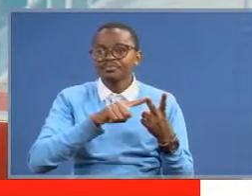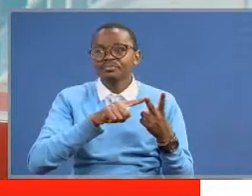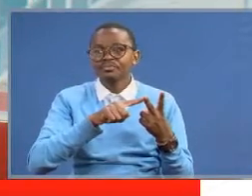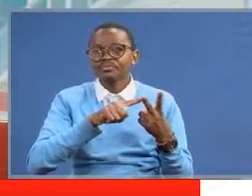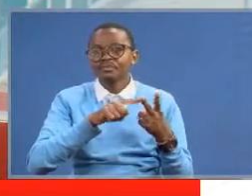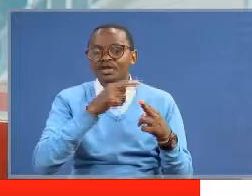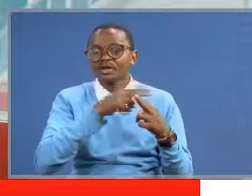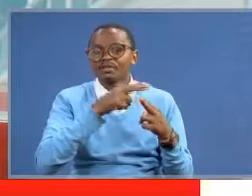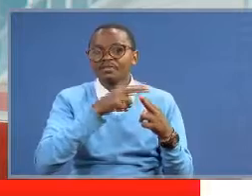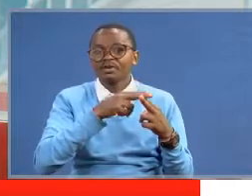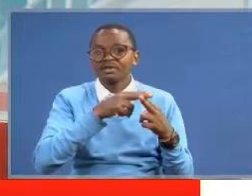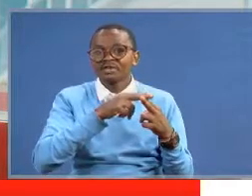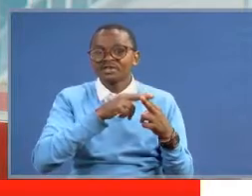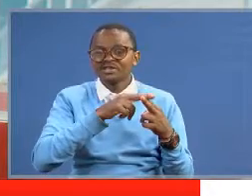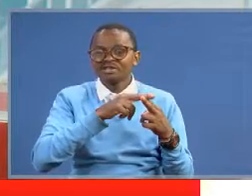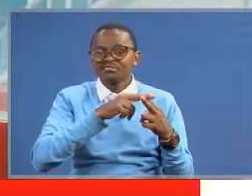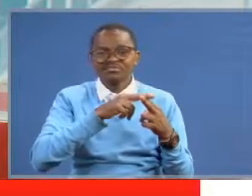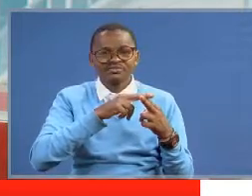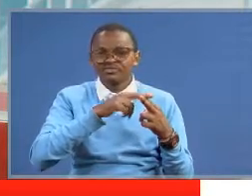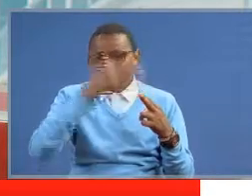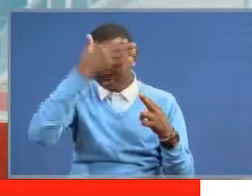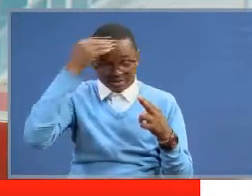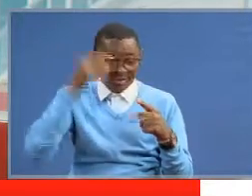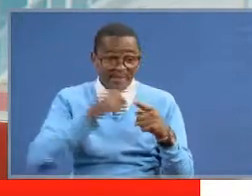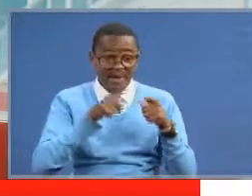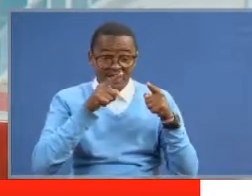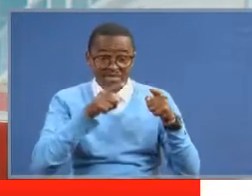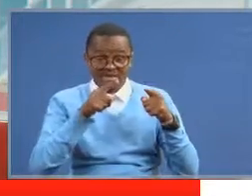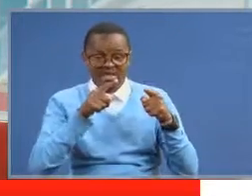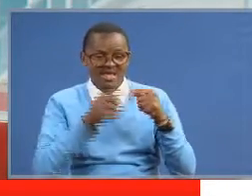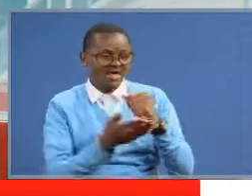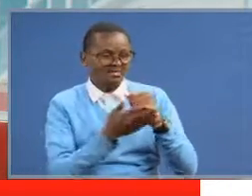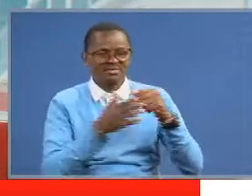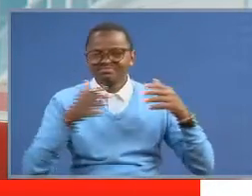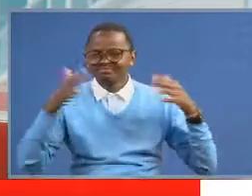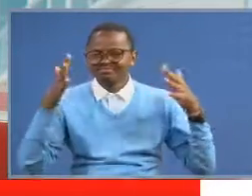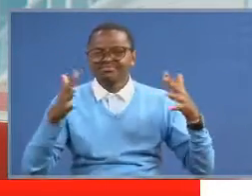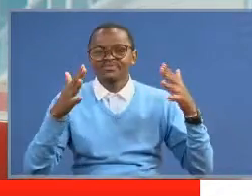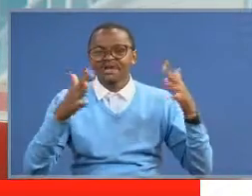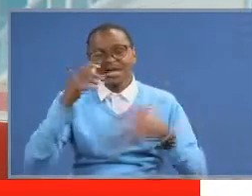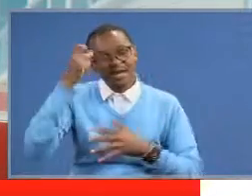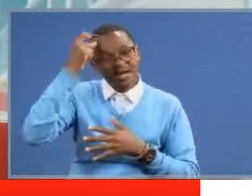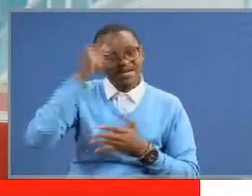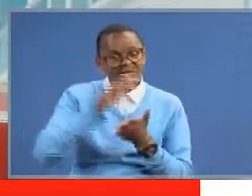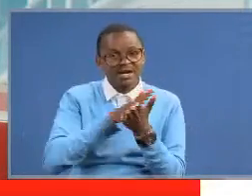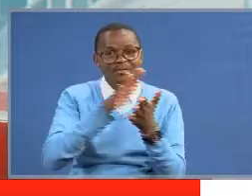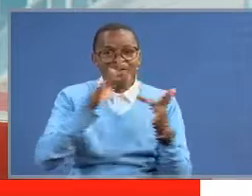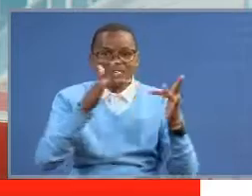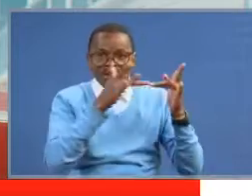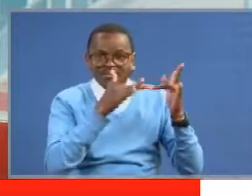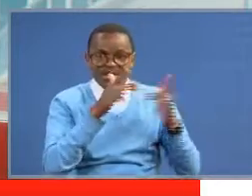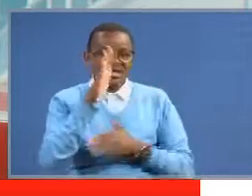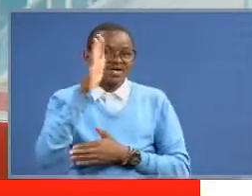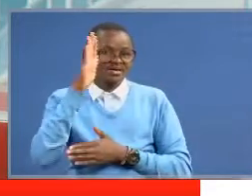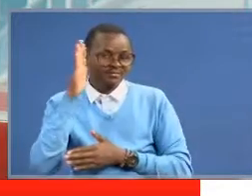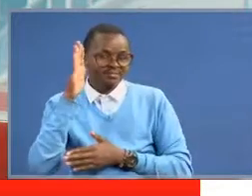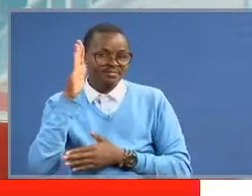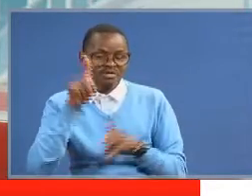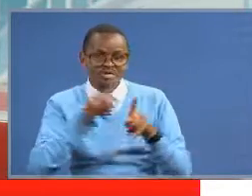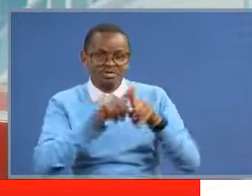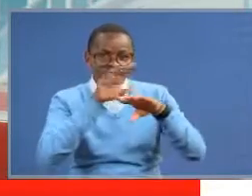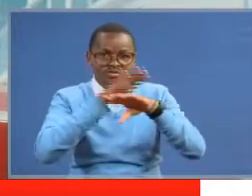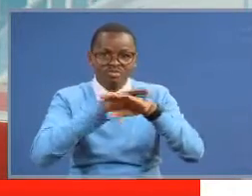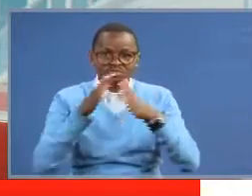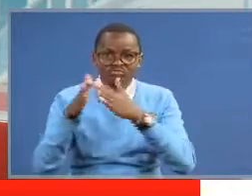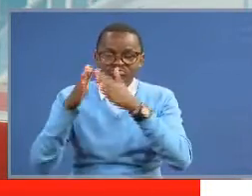actually his name has skipped out of my mind, but these mentors really helped me understand more on the website security, and I also got